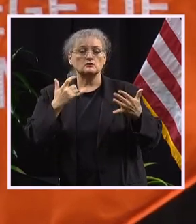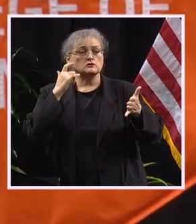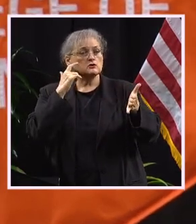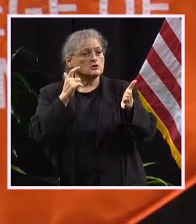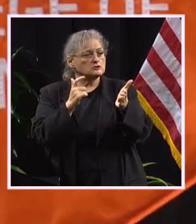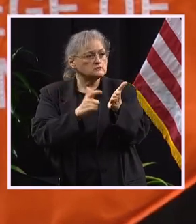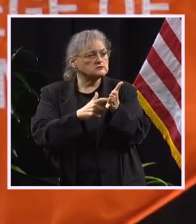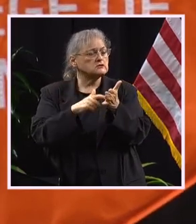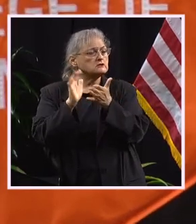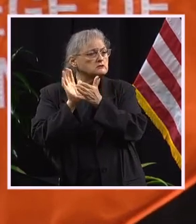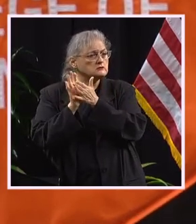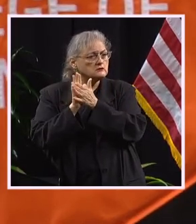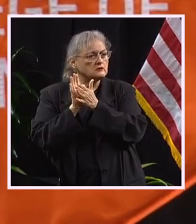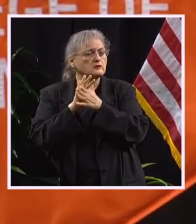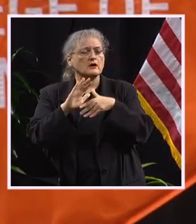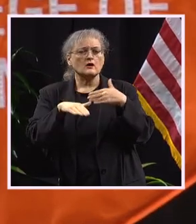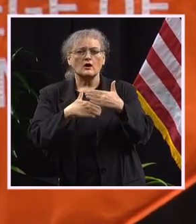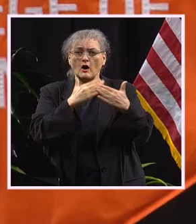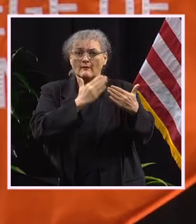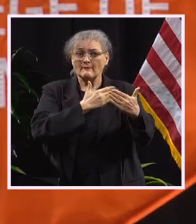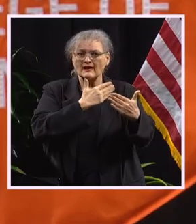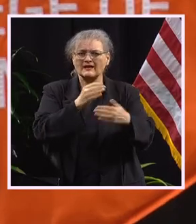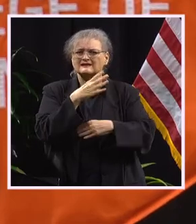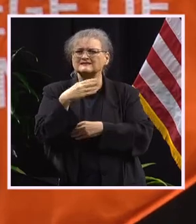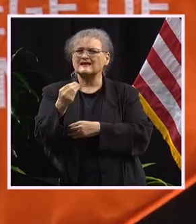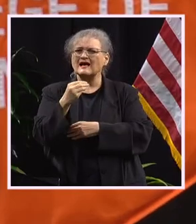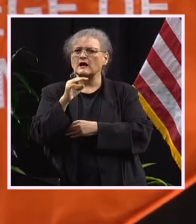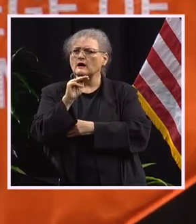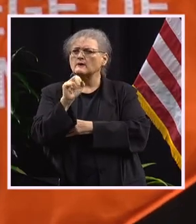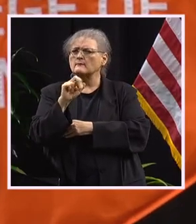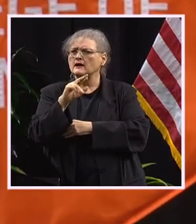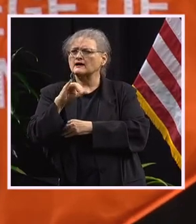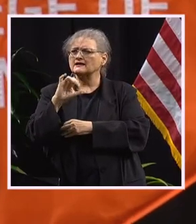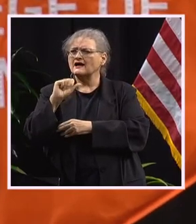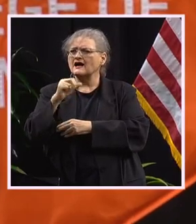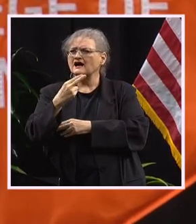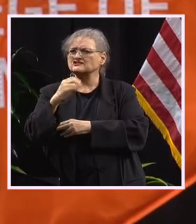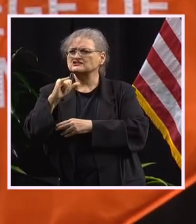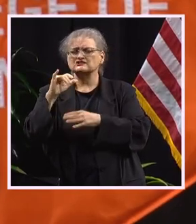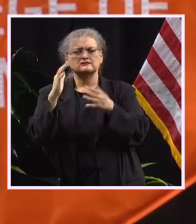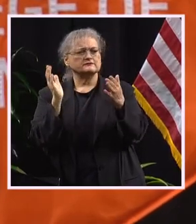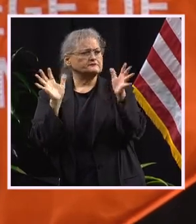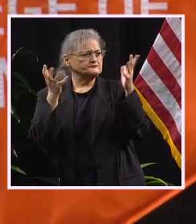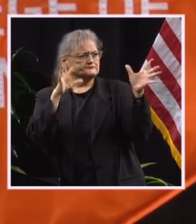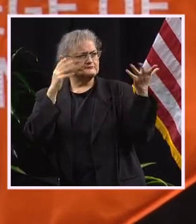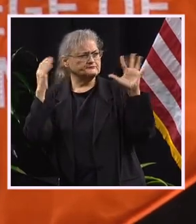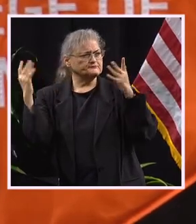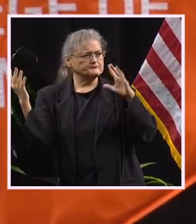both our commencement band and the mariachis. Join me in applauding their work today.